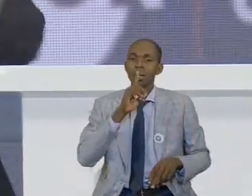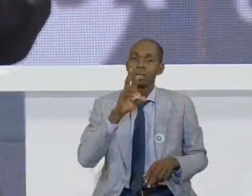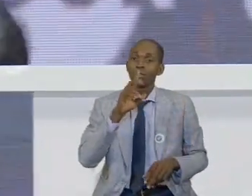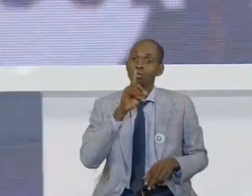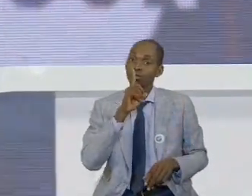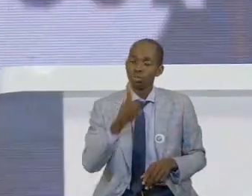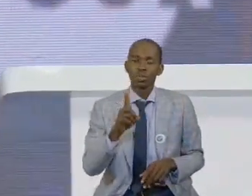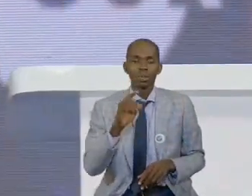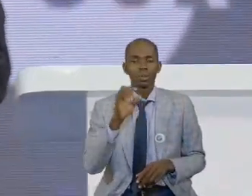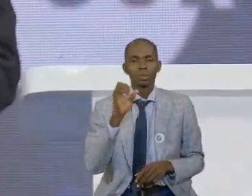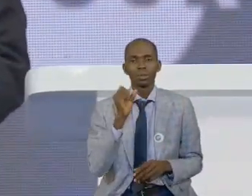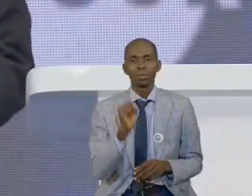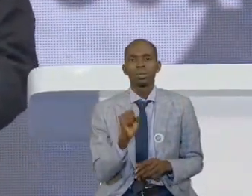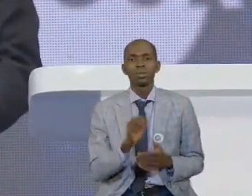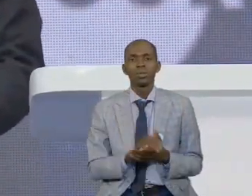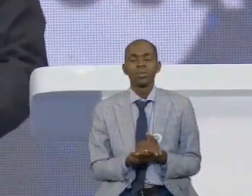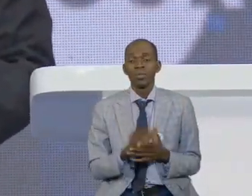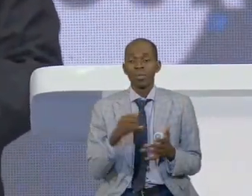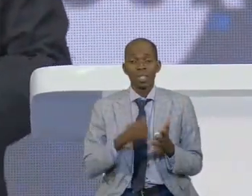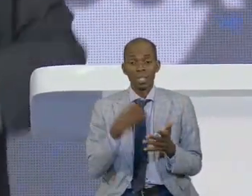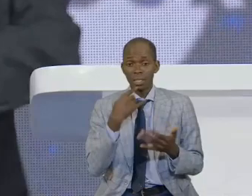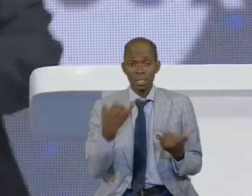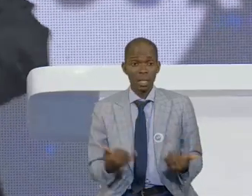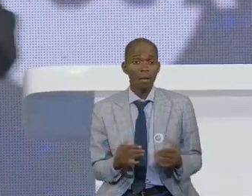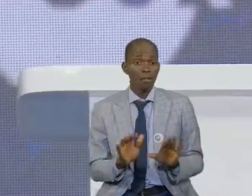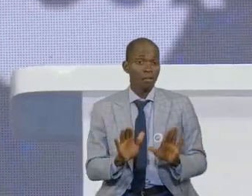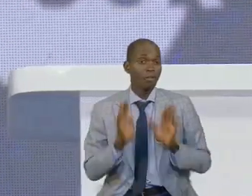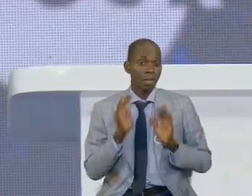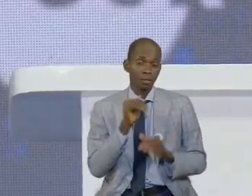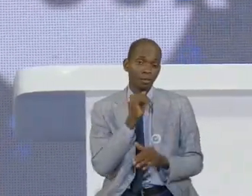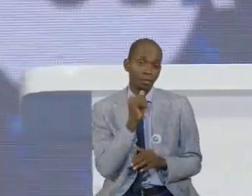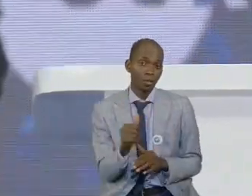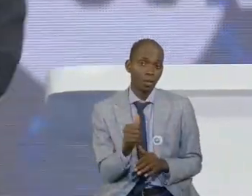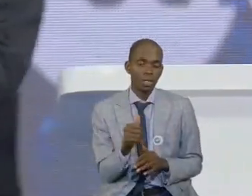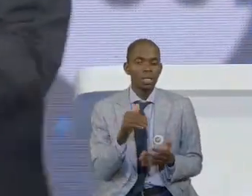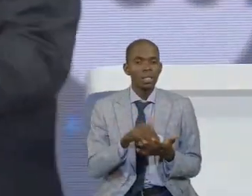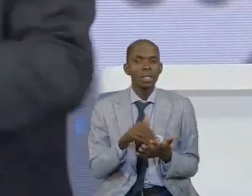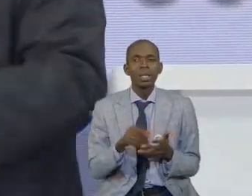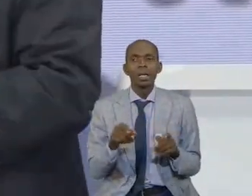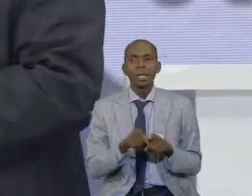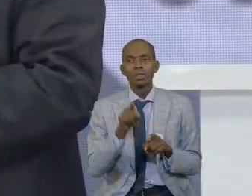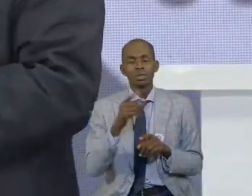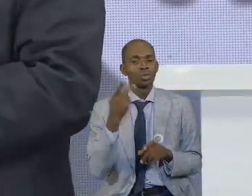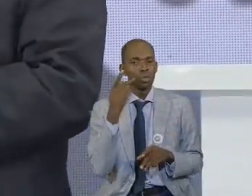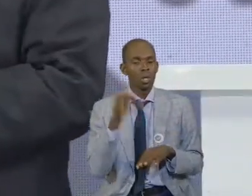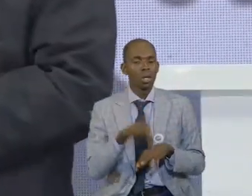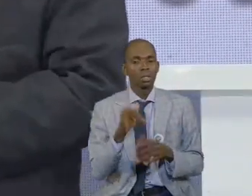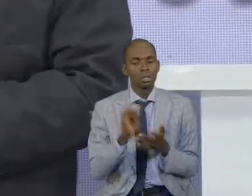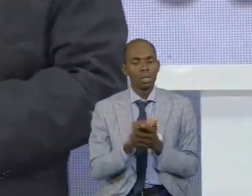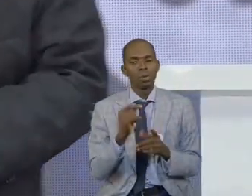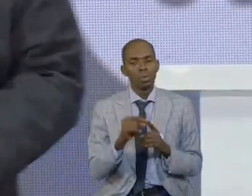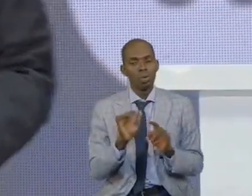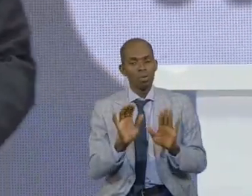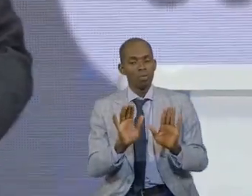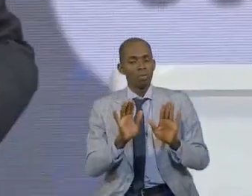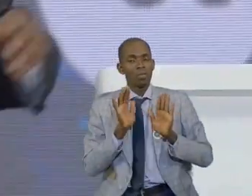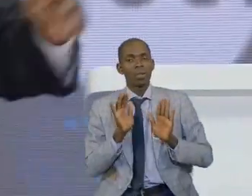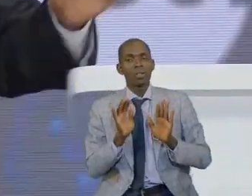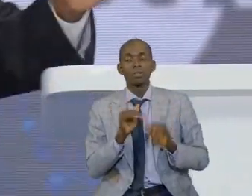Now it says, fear not. Again, as we look at the letters of that word, fear not.